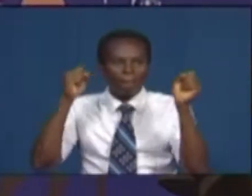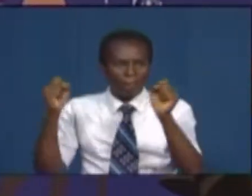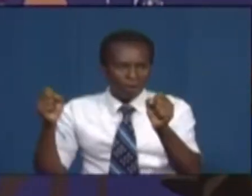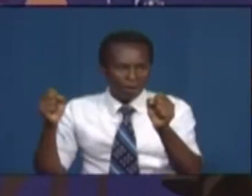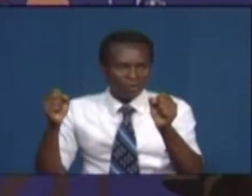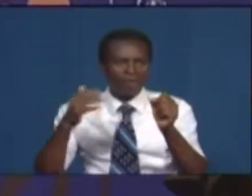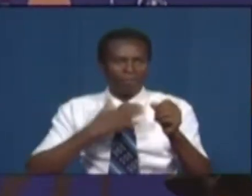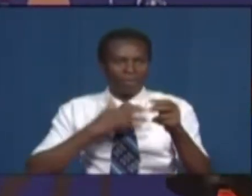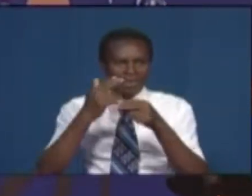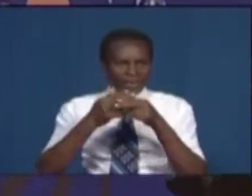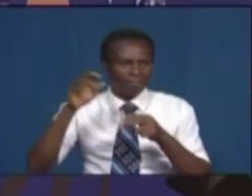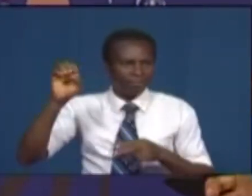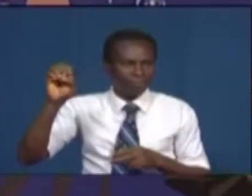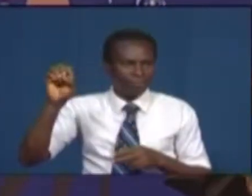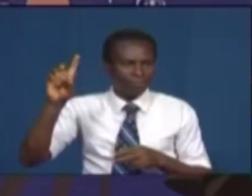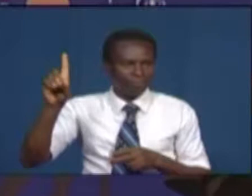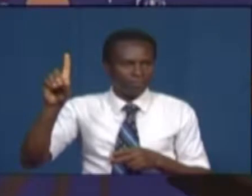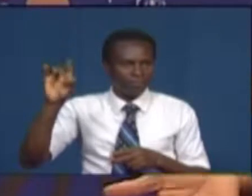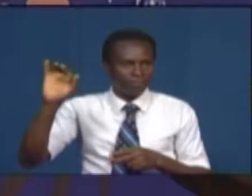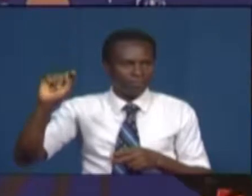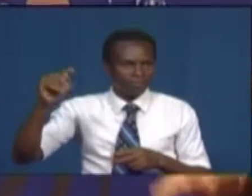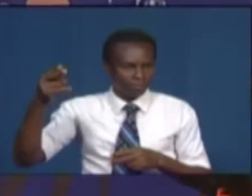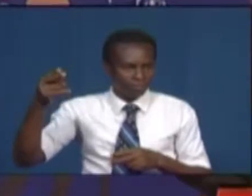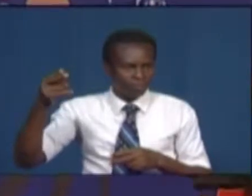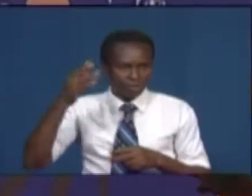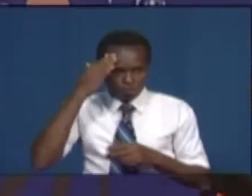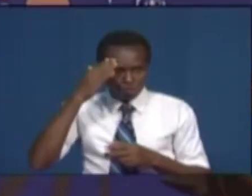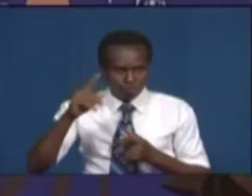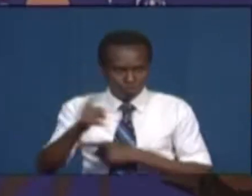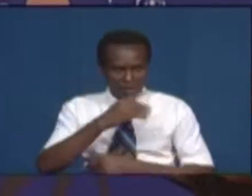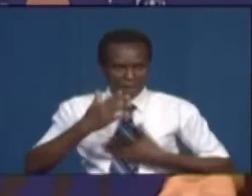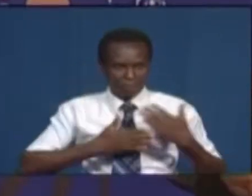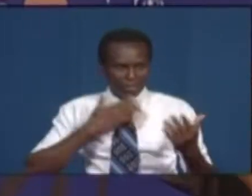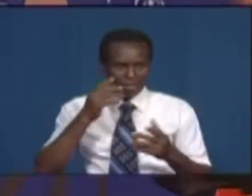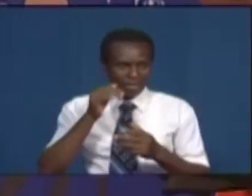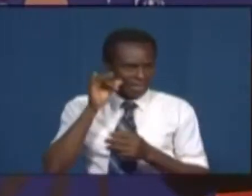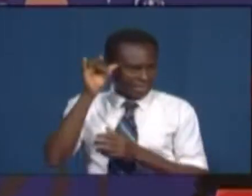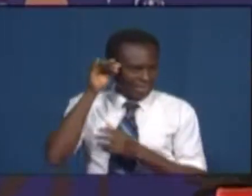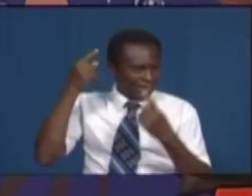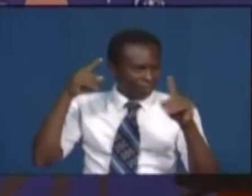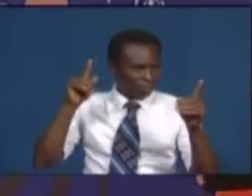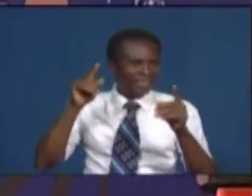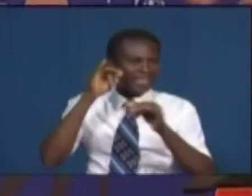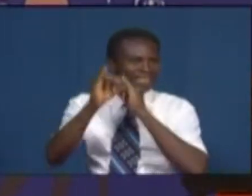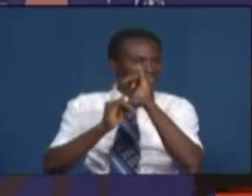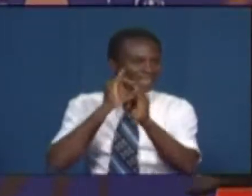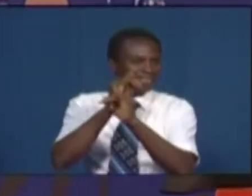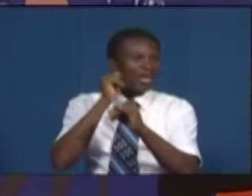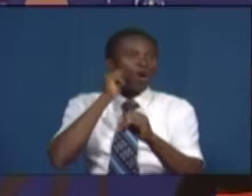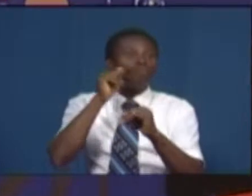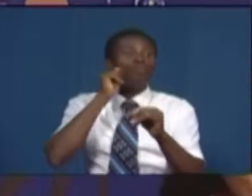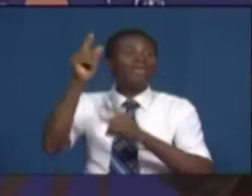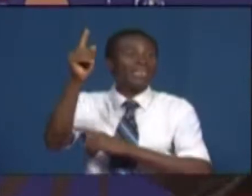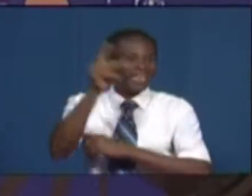Esnam Asimani. I hope you're having a splendid Saturday, especially because, you know, we just celebrated International Women's Day, so I'm still in celebration